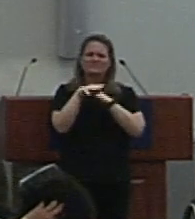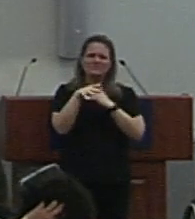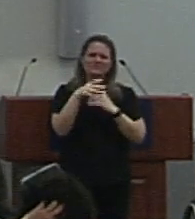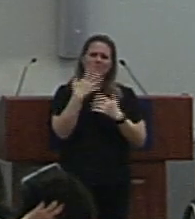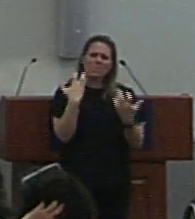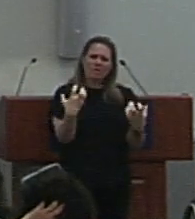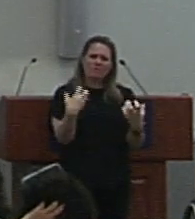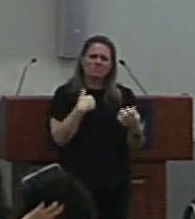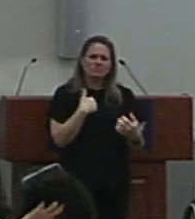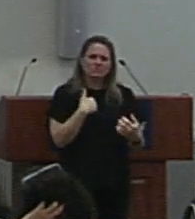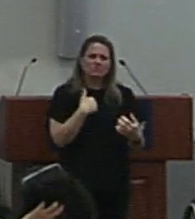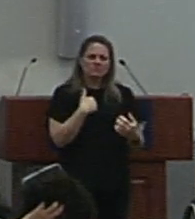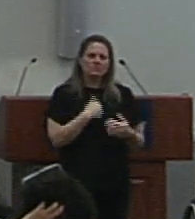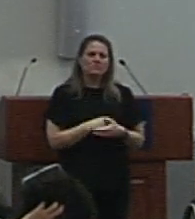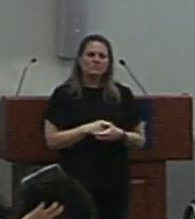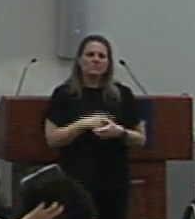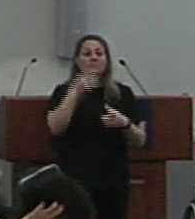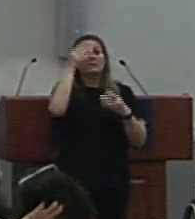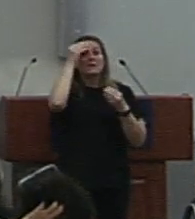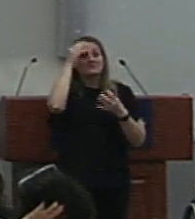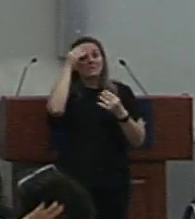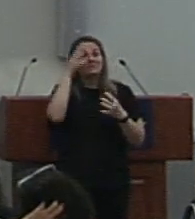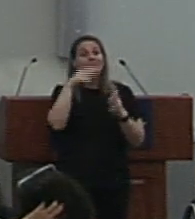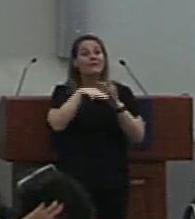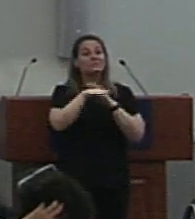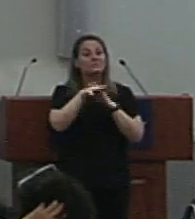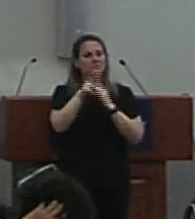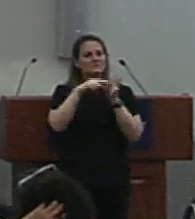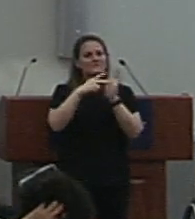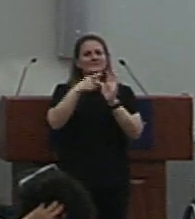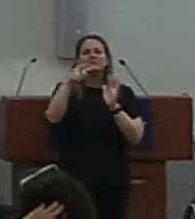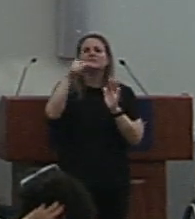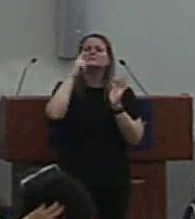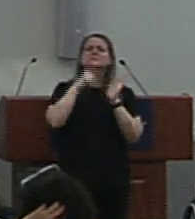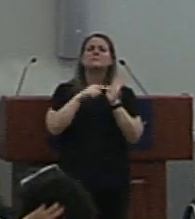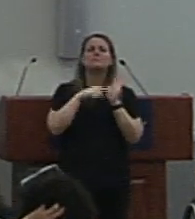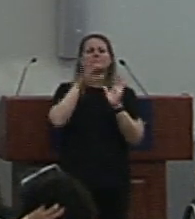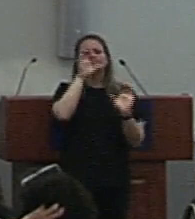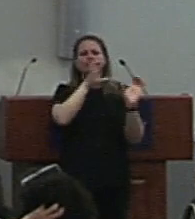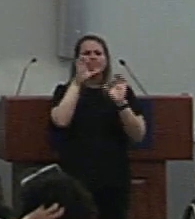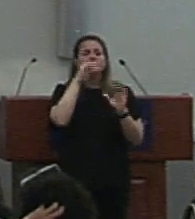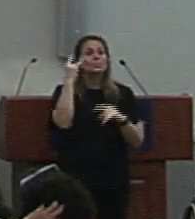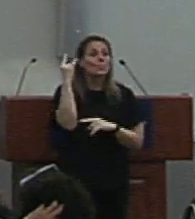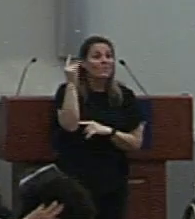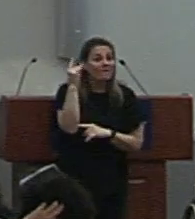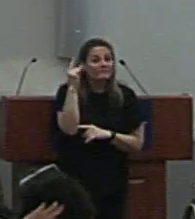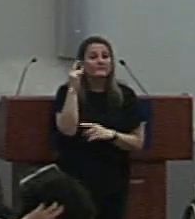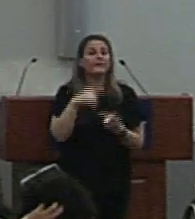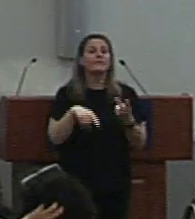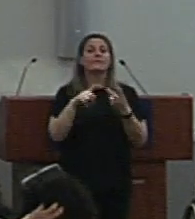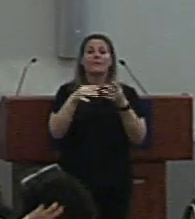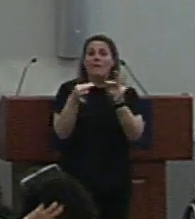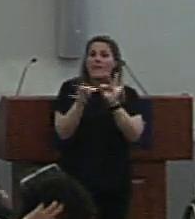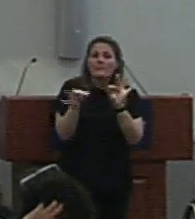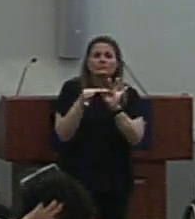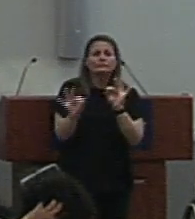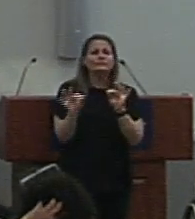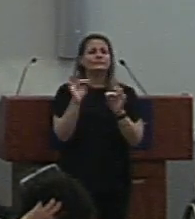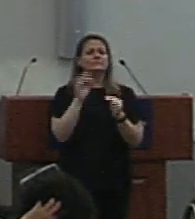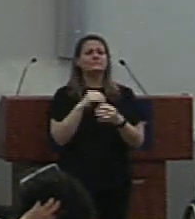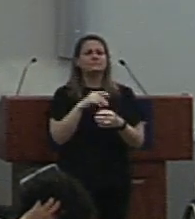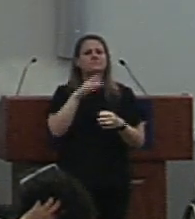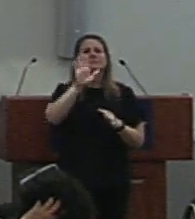cheap and affordable internet, Wi-Fi, captions, as Wes mentioned, on television, audio